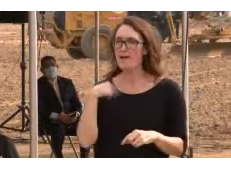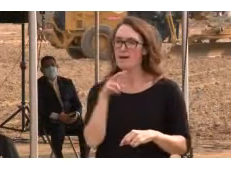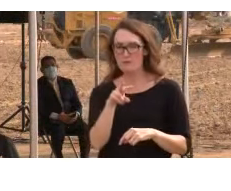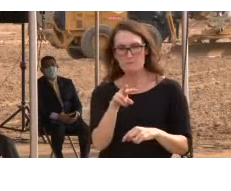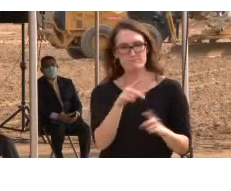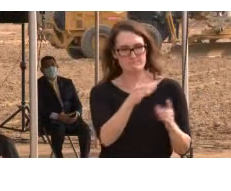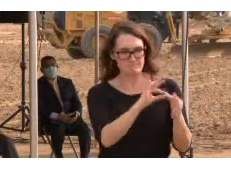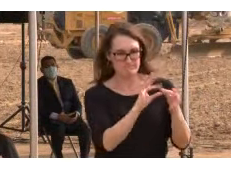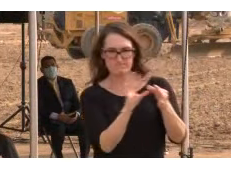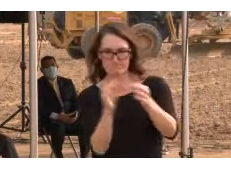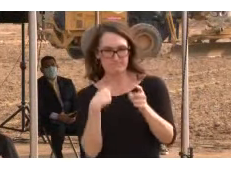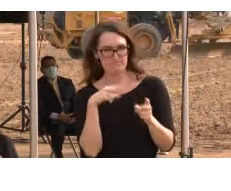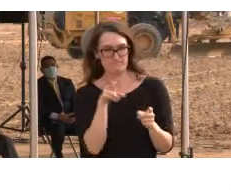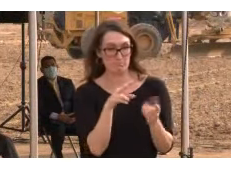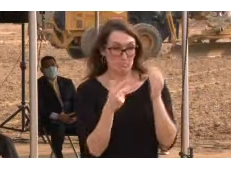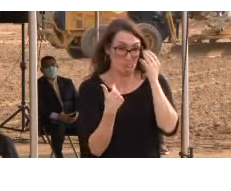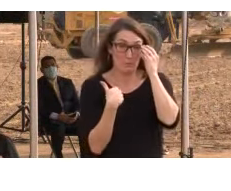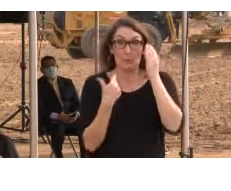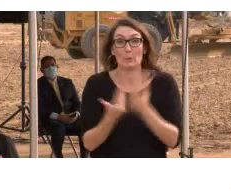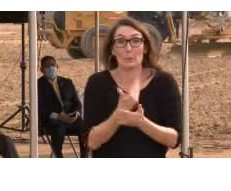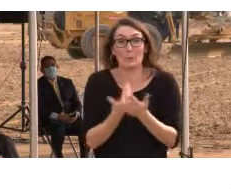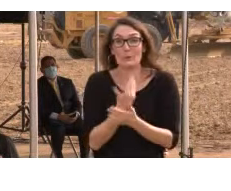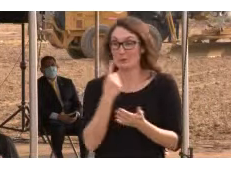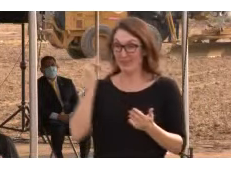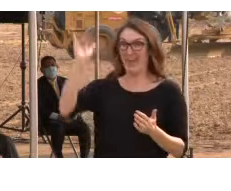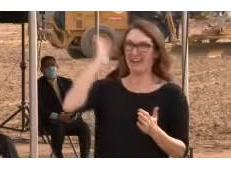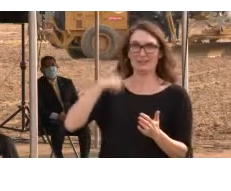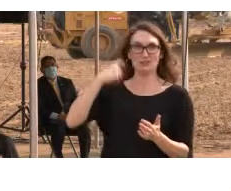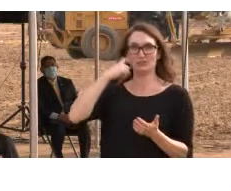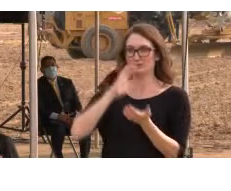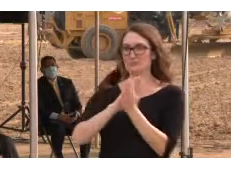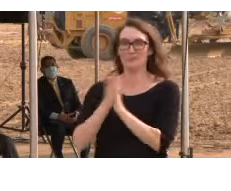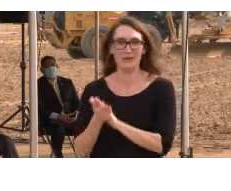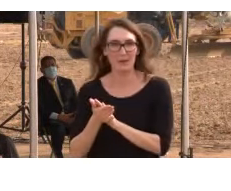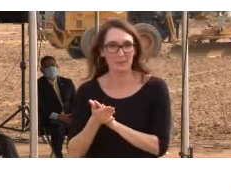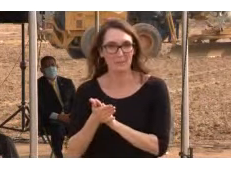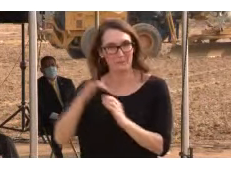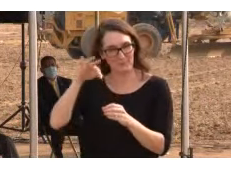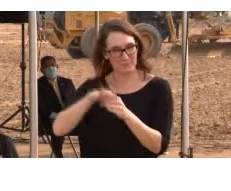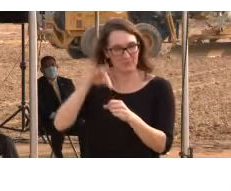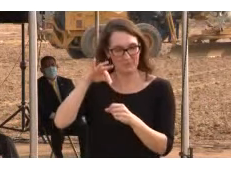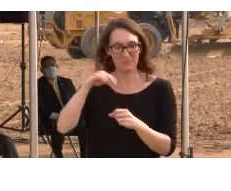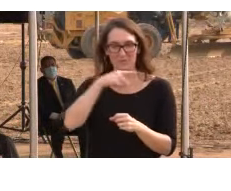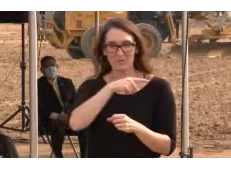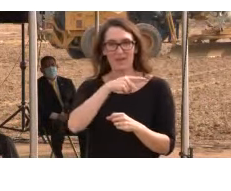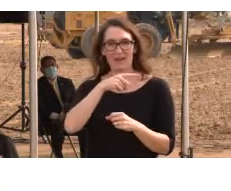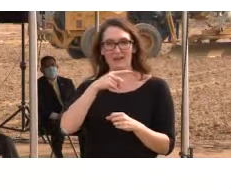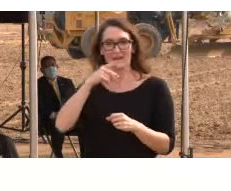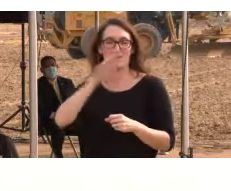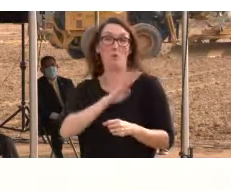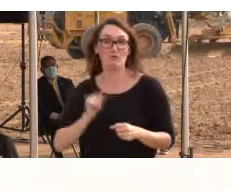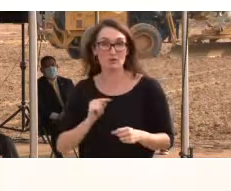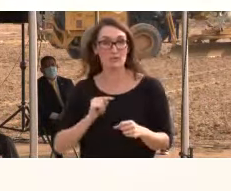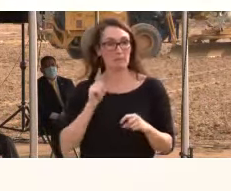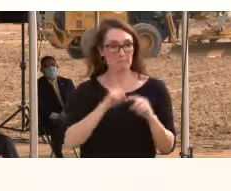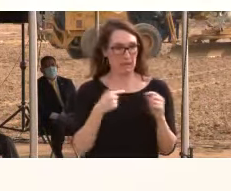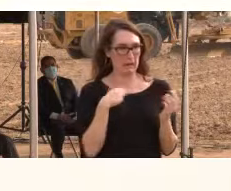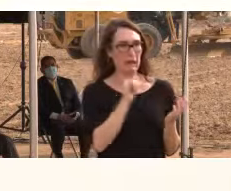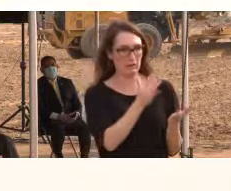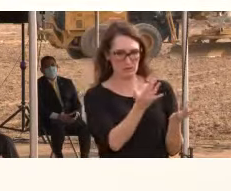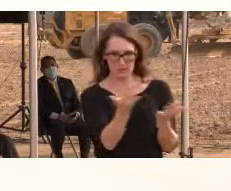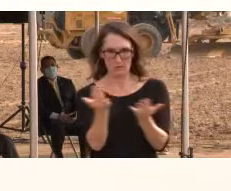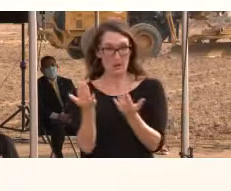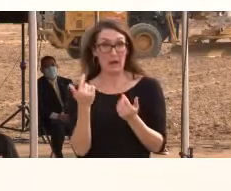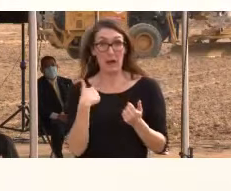said, I was just newly elected. I don't know how to make that happen, but I'm gonna learn. And I talked